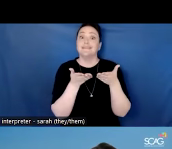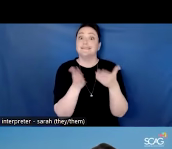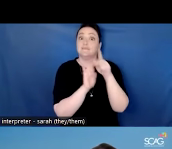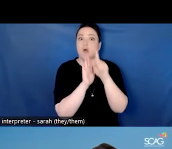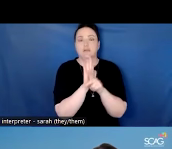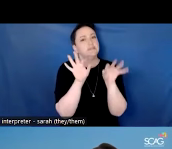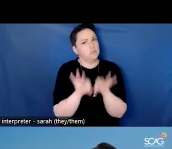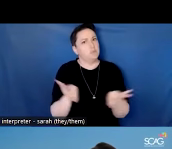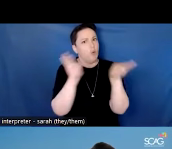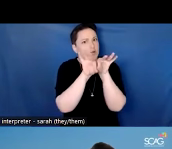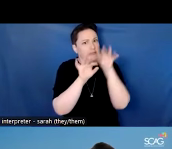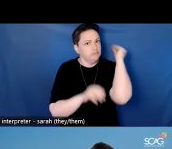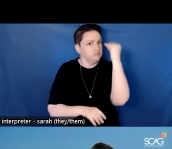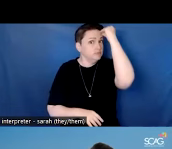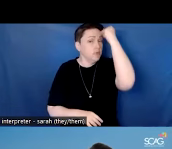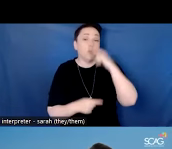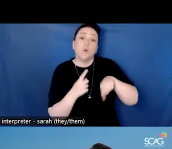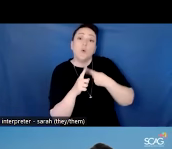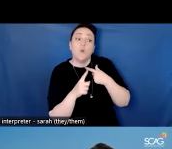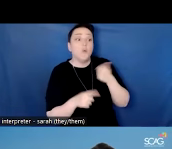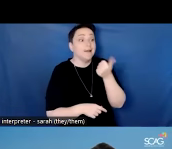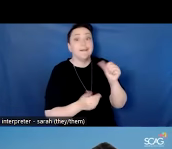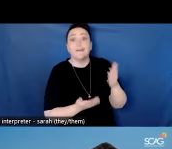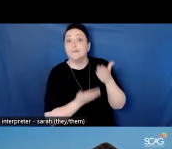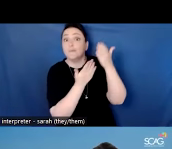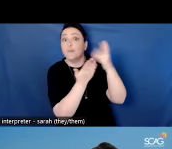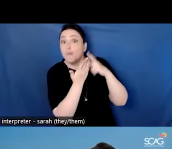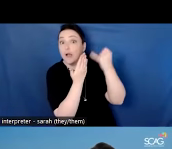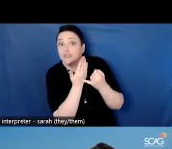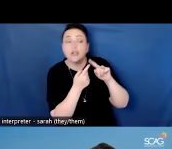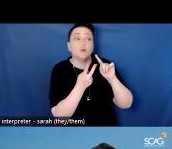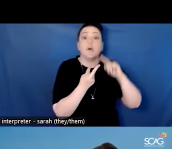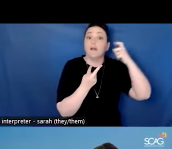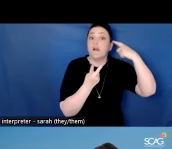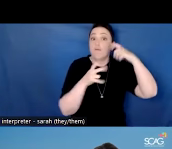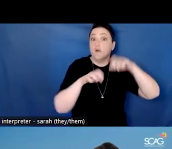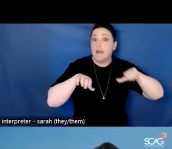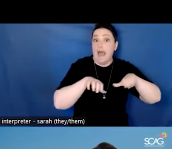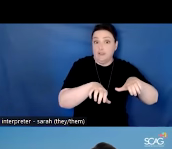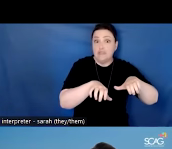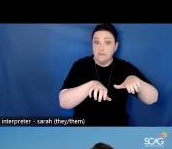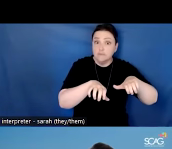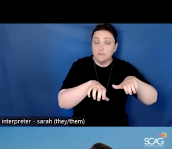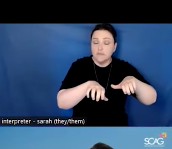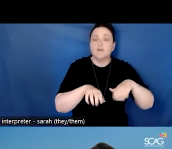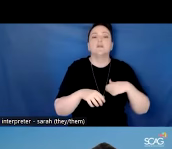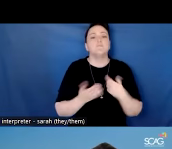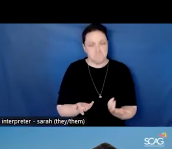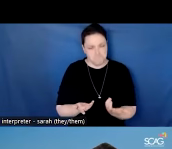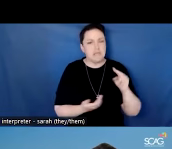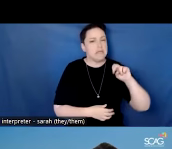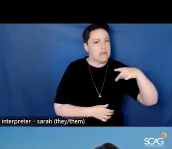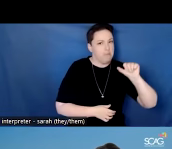mind. When a proposed project or a governmental action in California triggers both CEQA and the